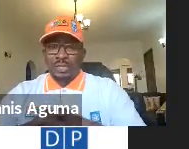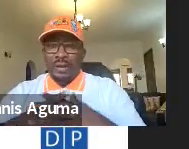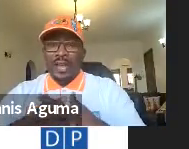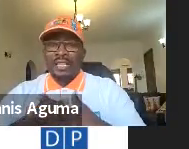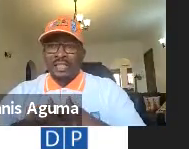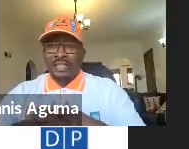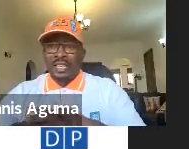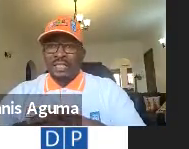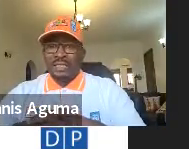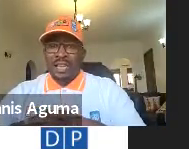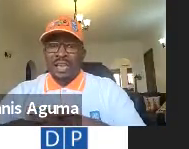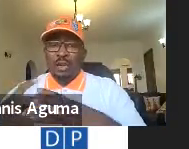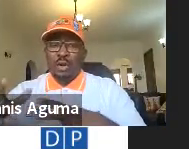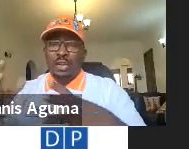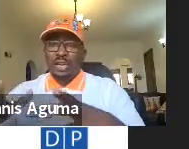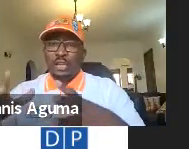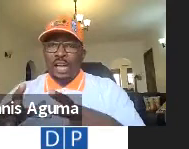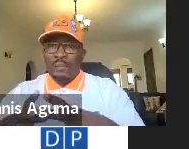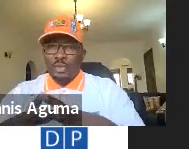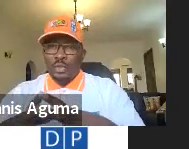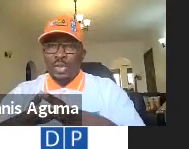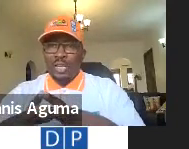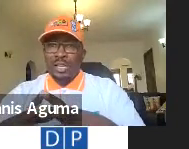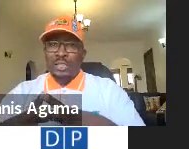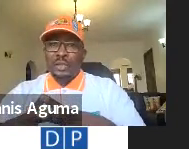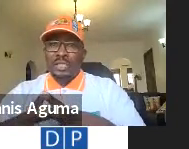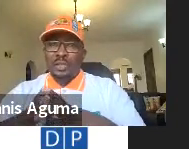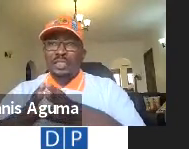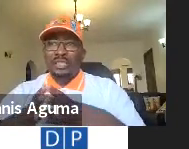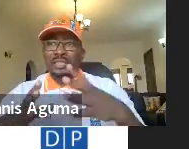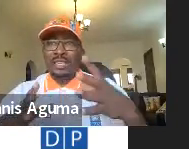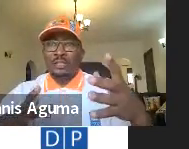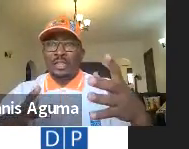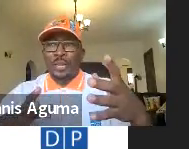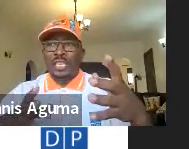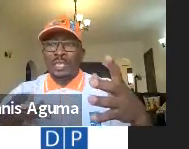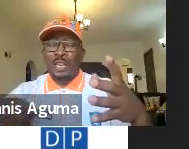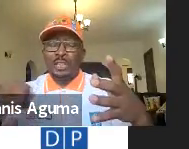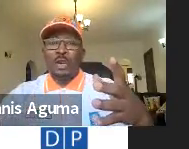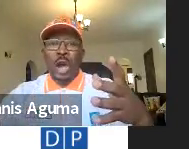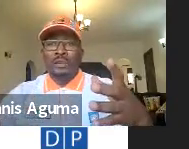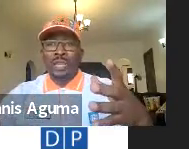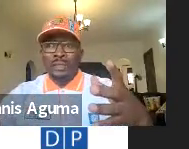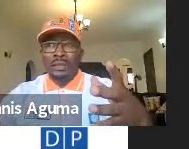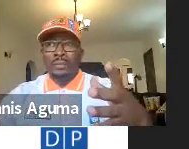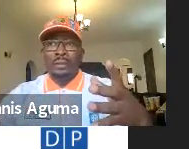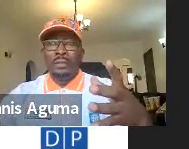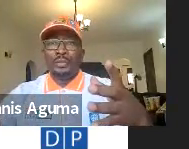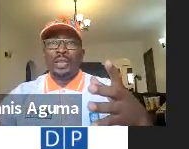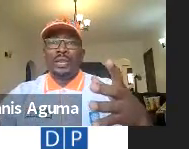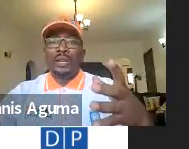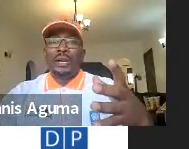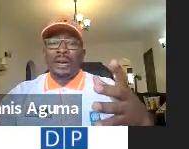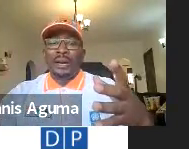we're finding is that a co-curricular approach where students don't just study entrepreneurship, but they actually go out there in the